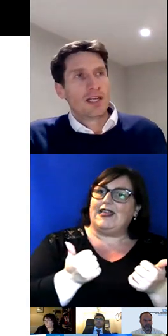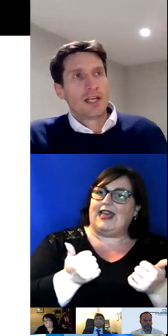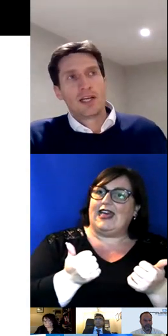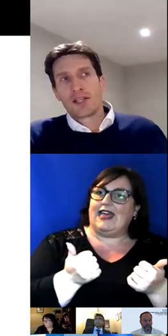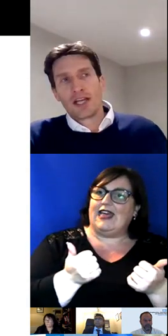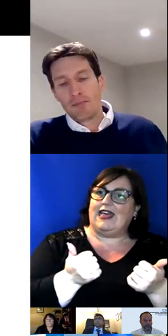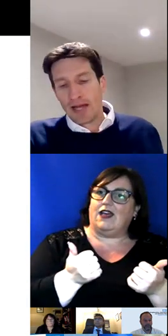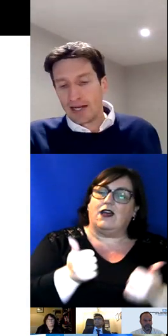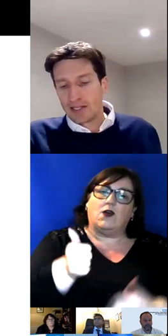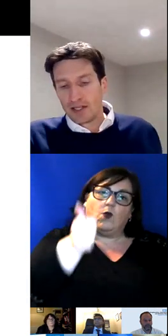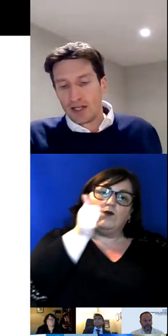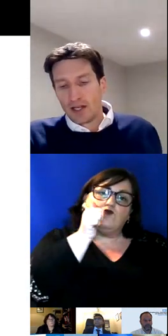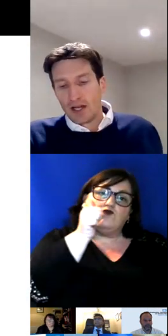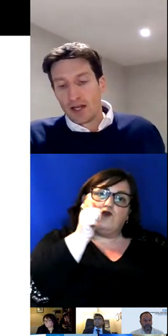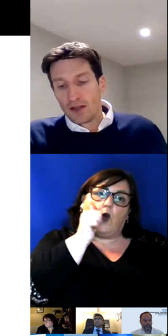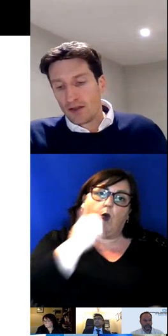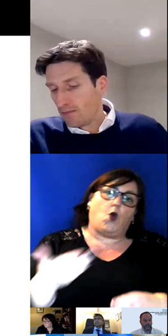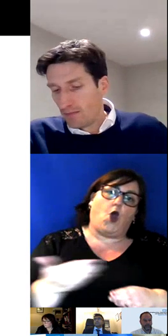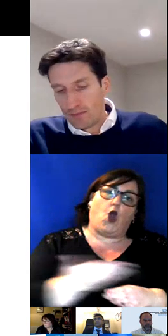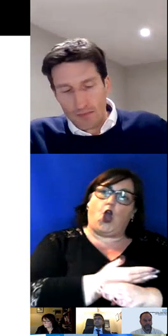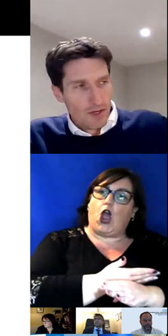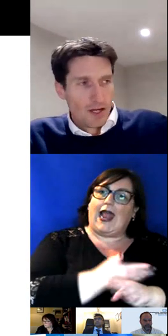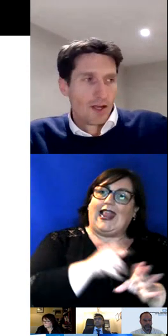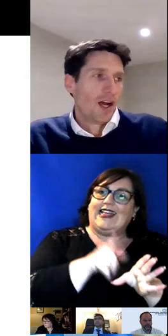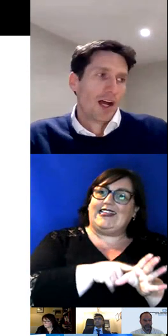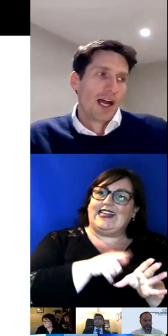Those early years impact